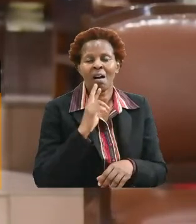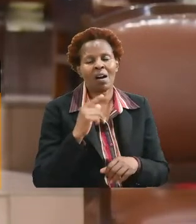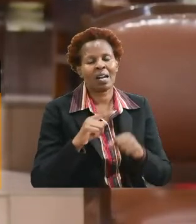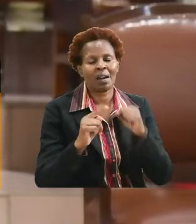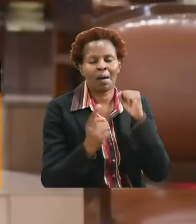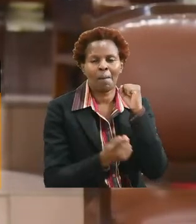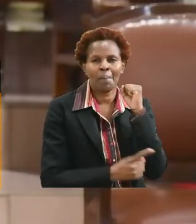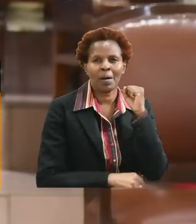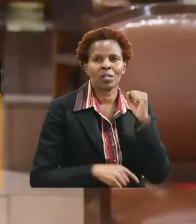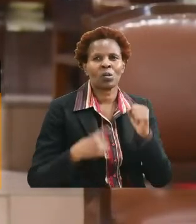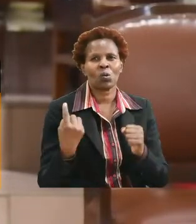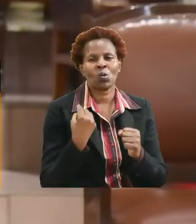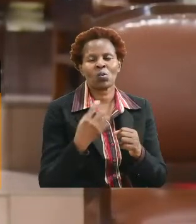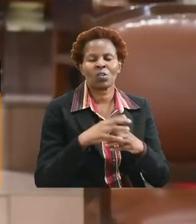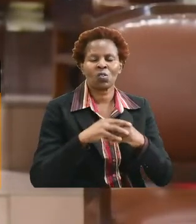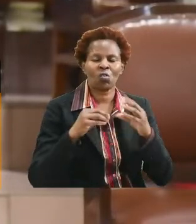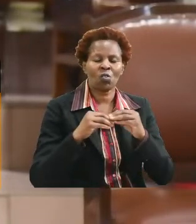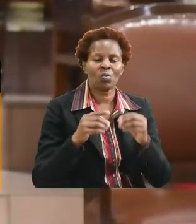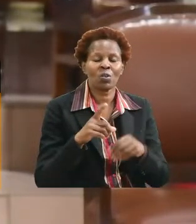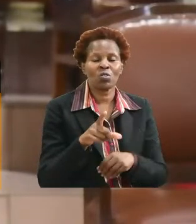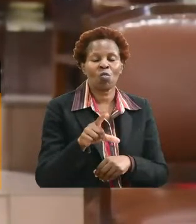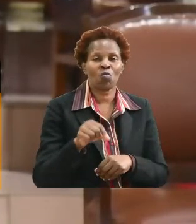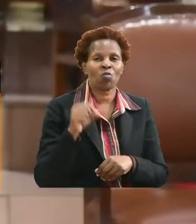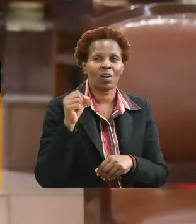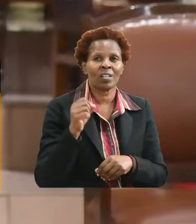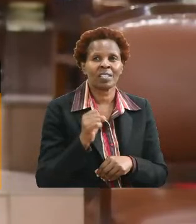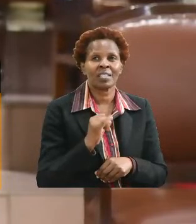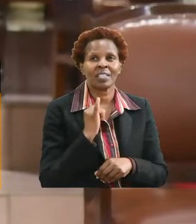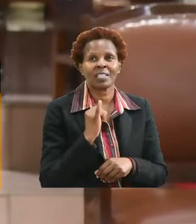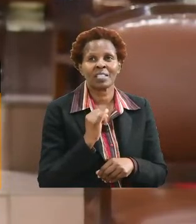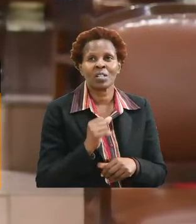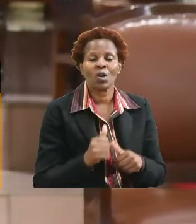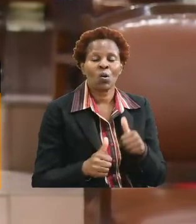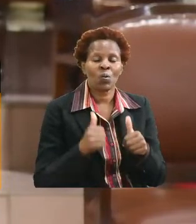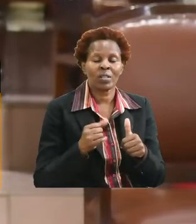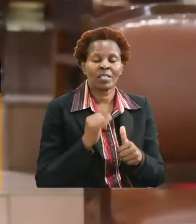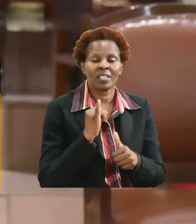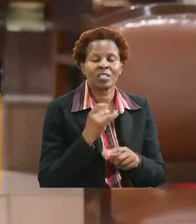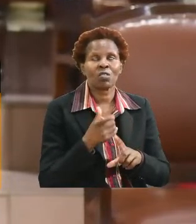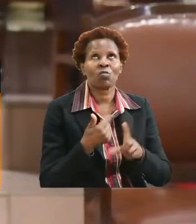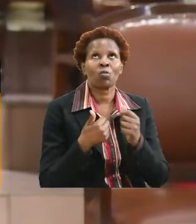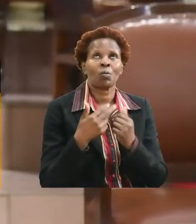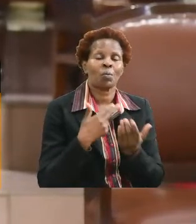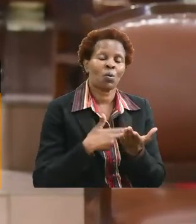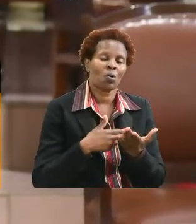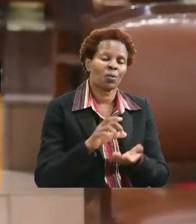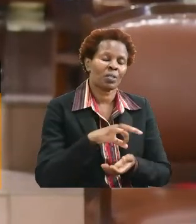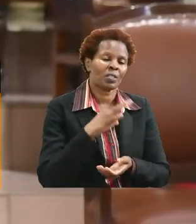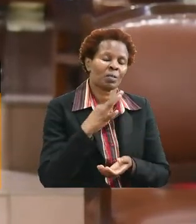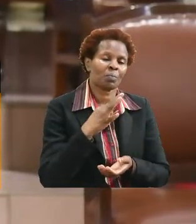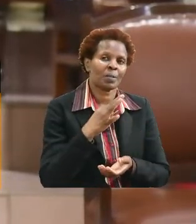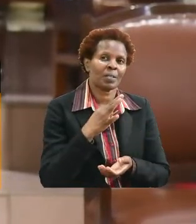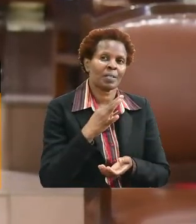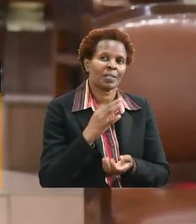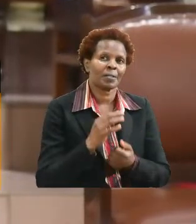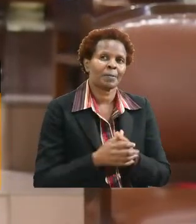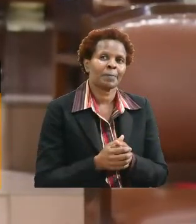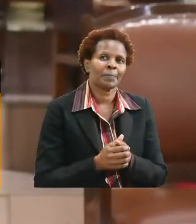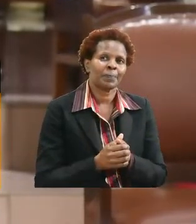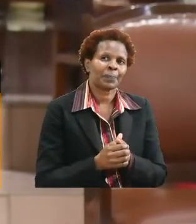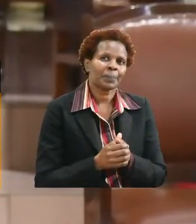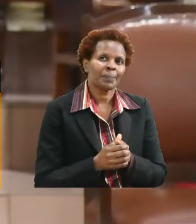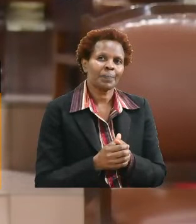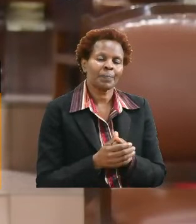only comfort we can find is that which that comes from the Holy Spirit, our Comforter. And